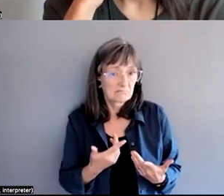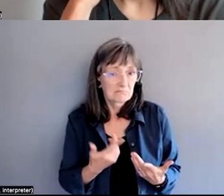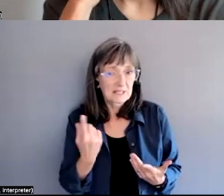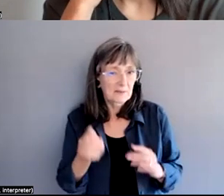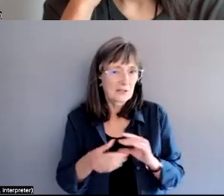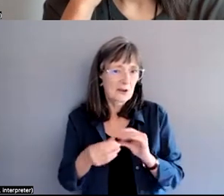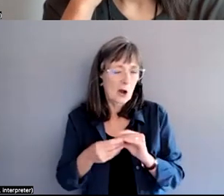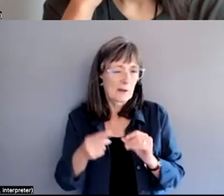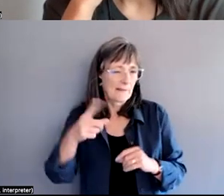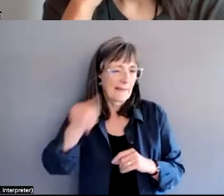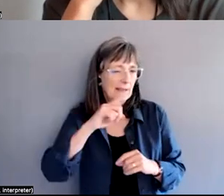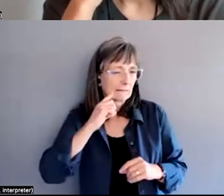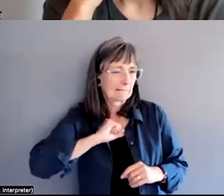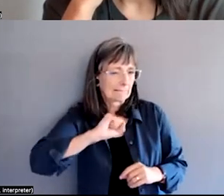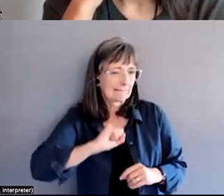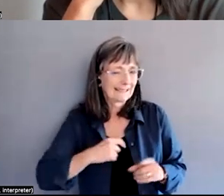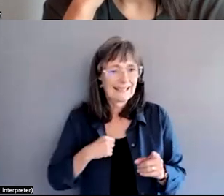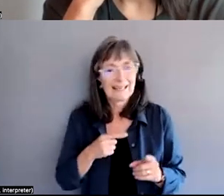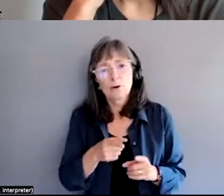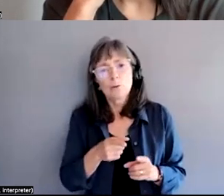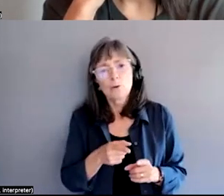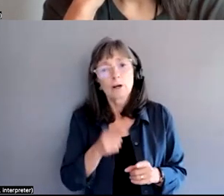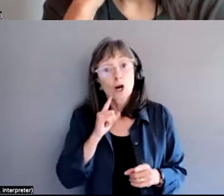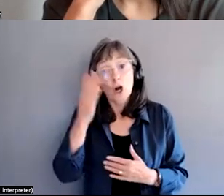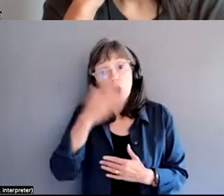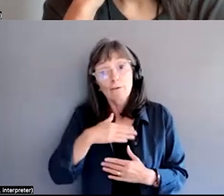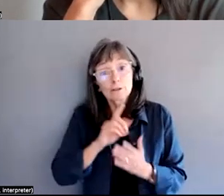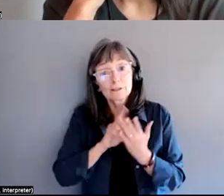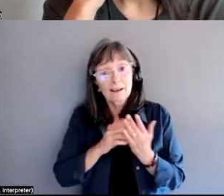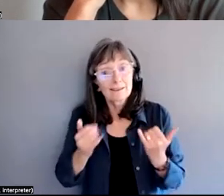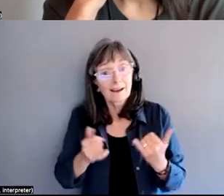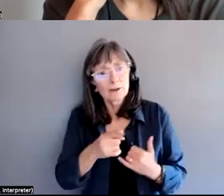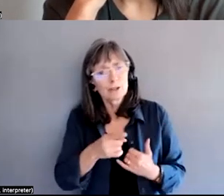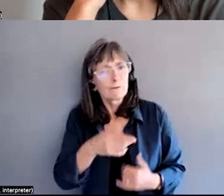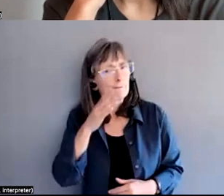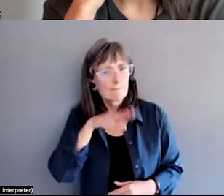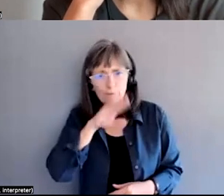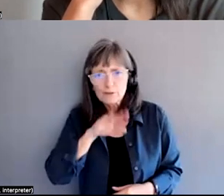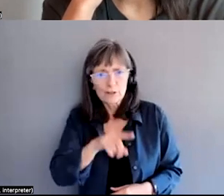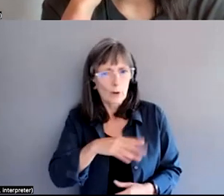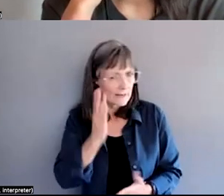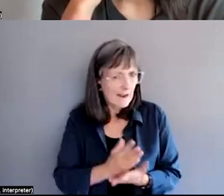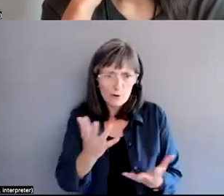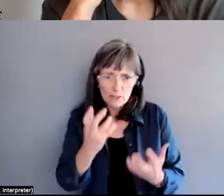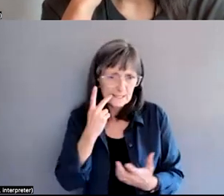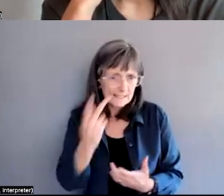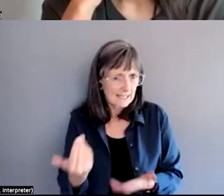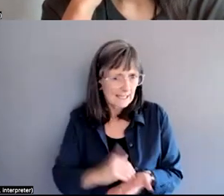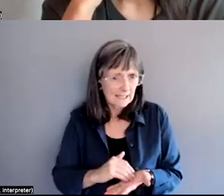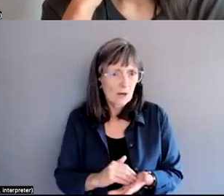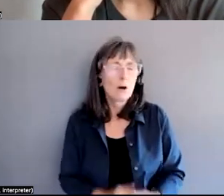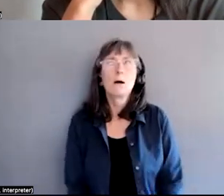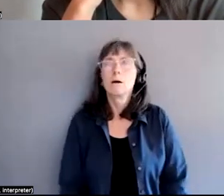really frustrates you these days about cover design? What do you never want to see again on a book cover? Oh my God. Can we talk